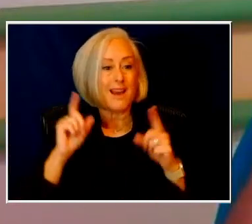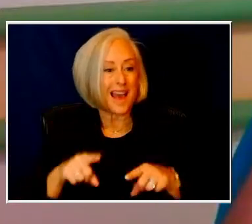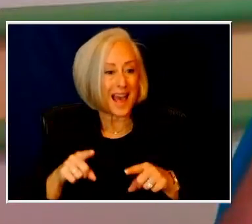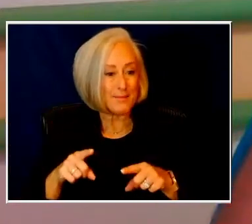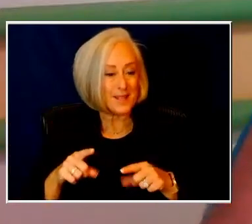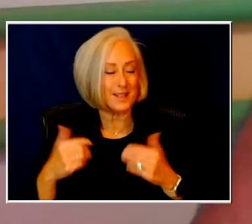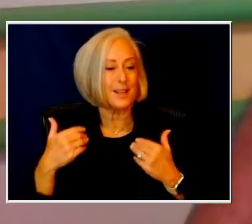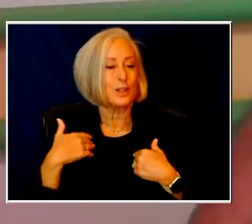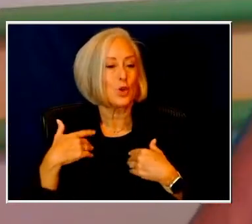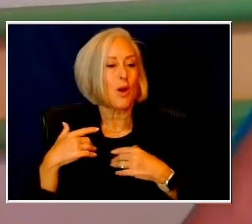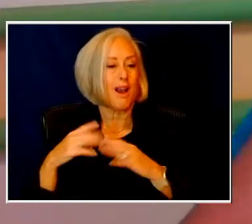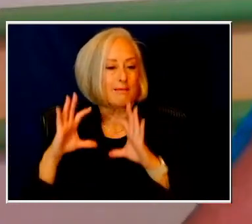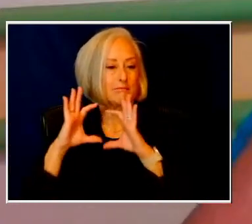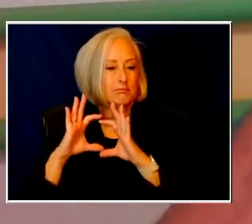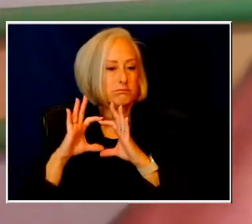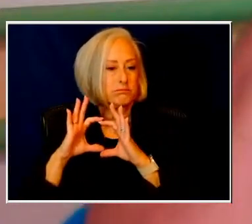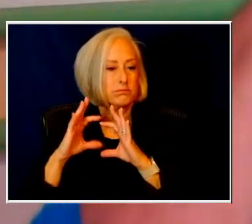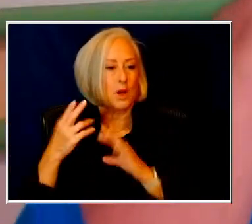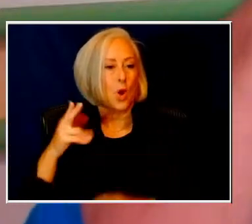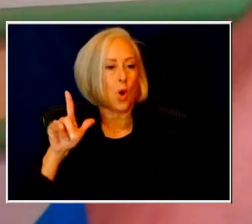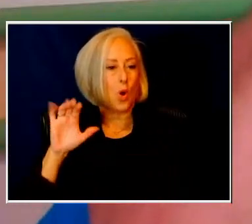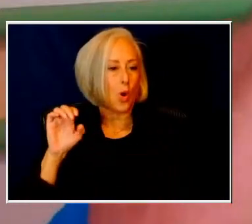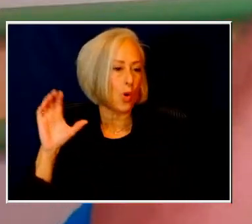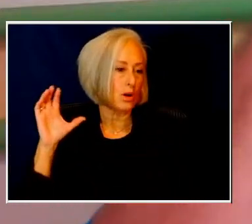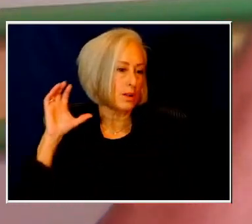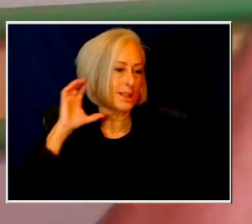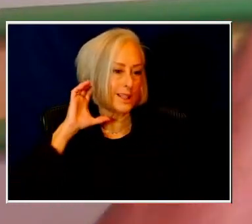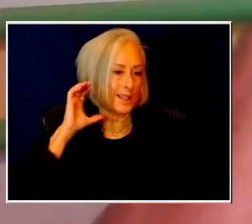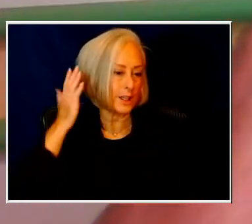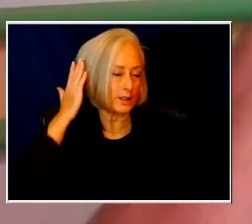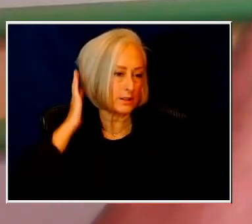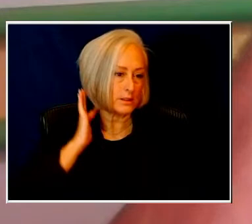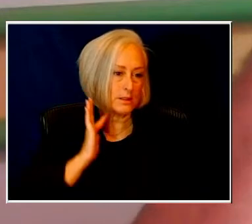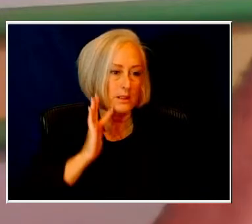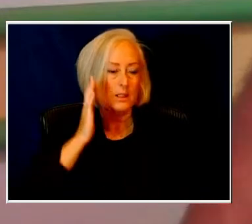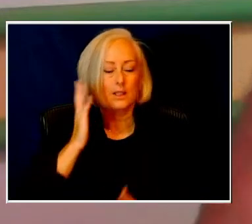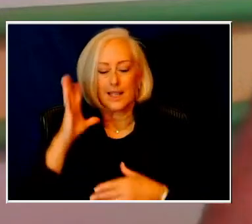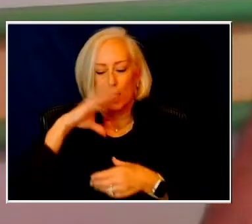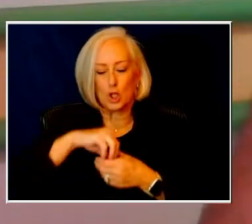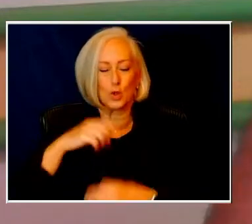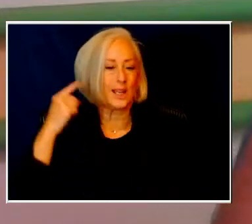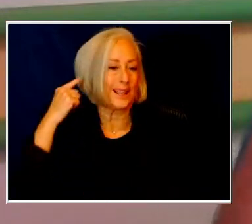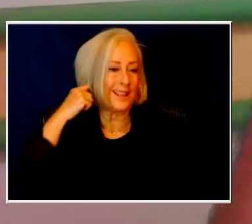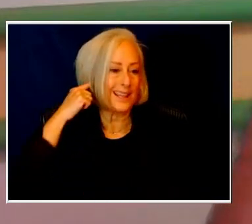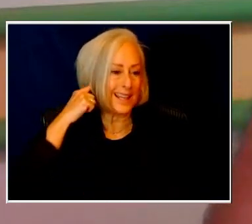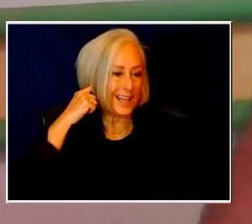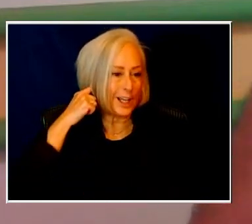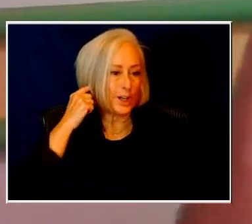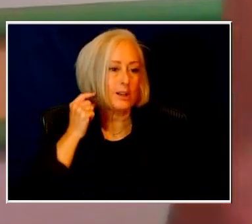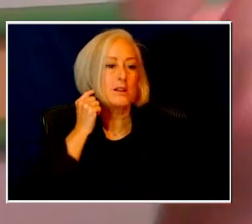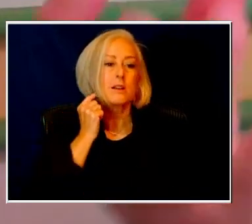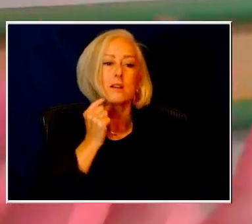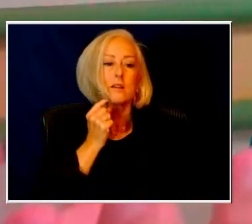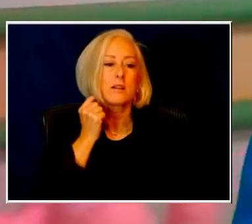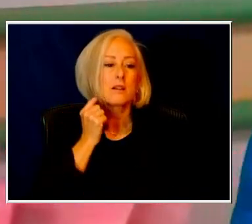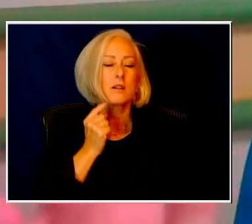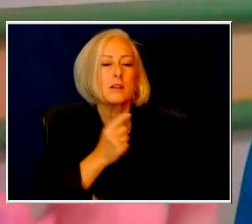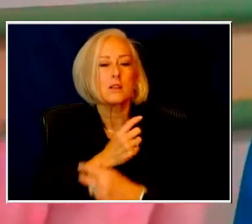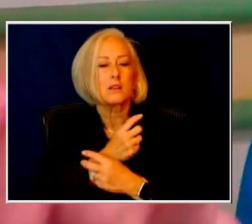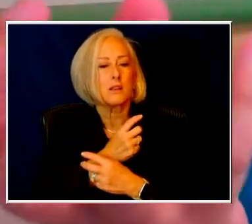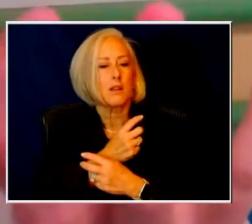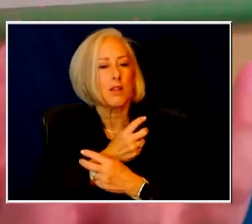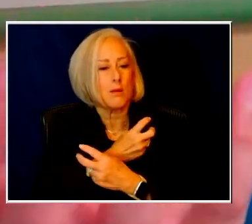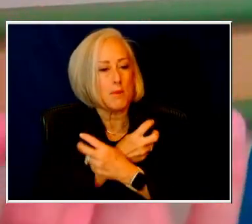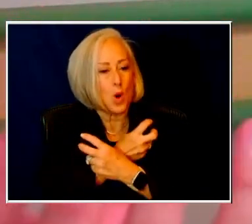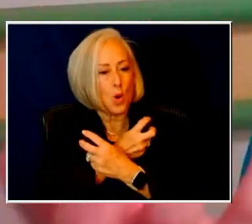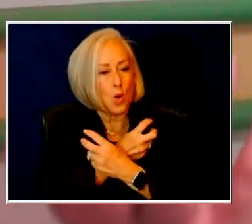in, which includes the face and the parts of the ear and the bony parts of the ear and a big hole